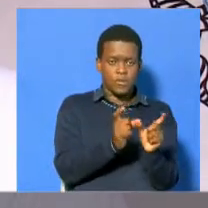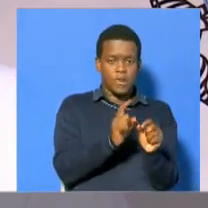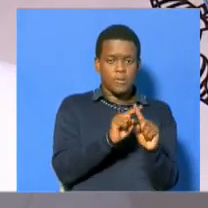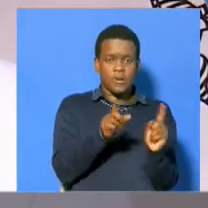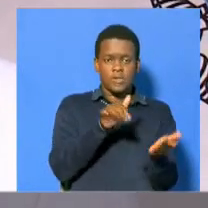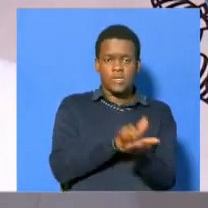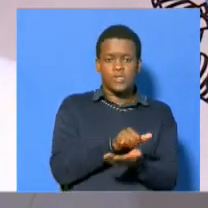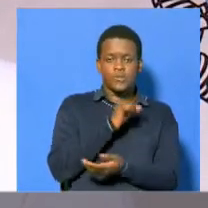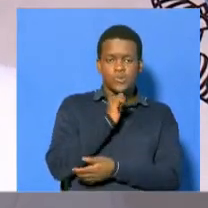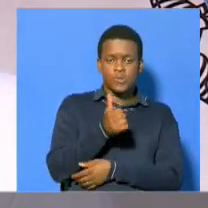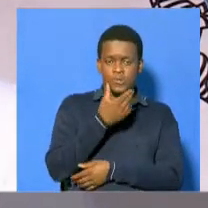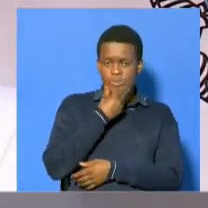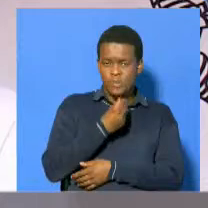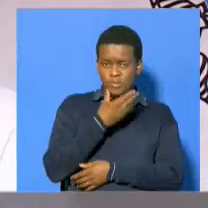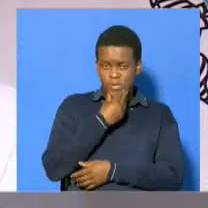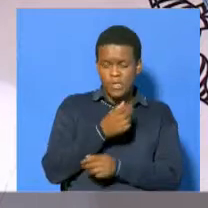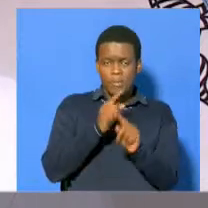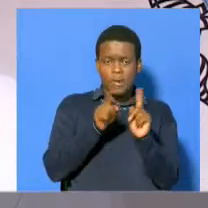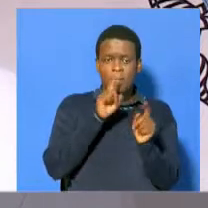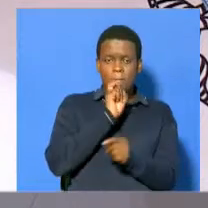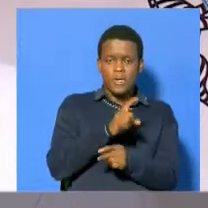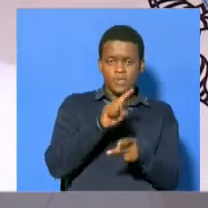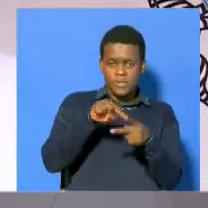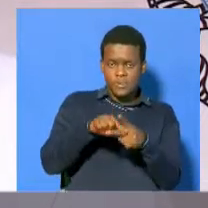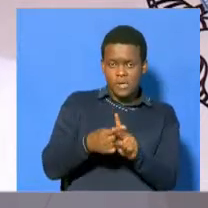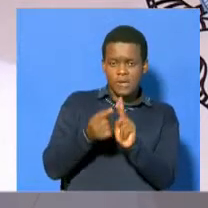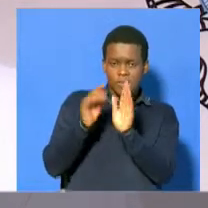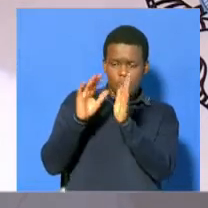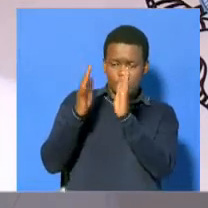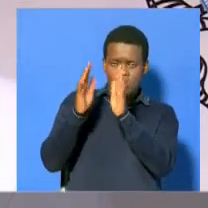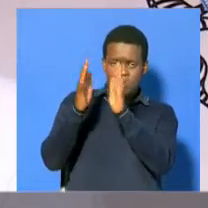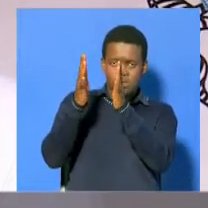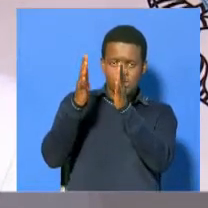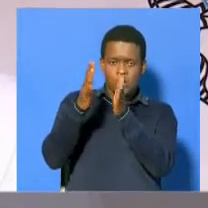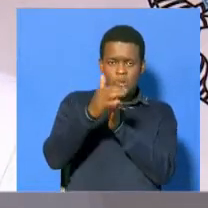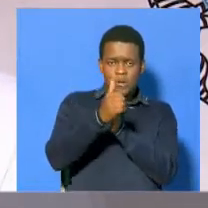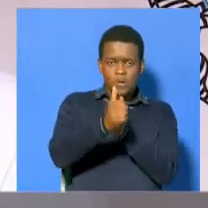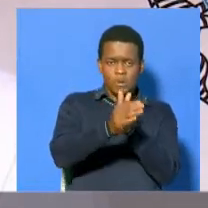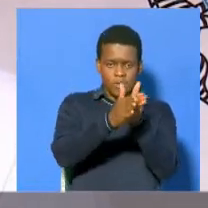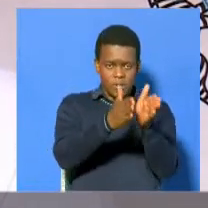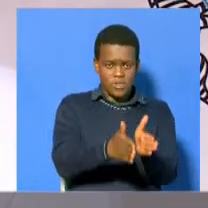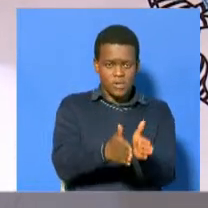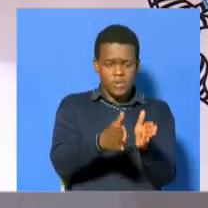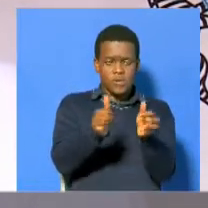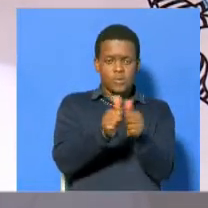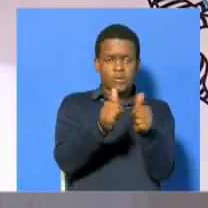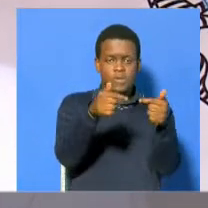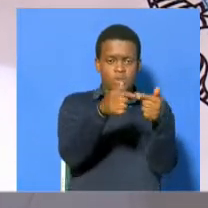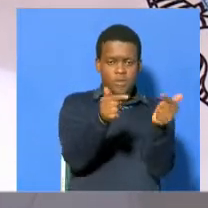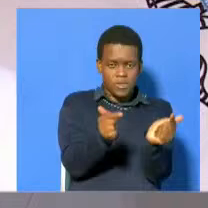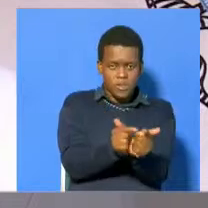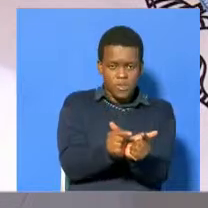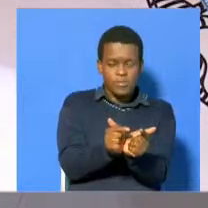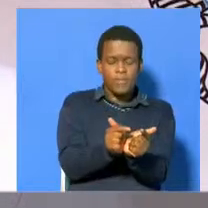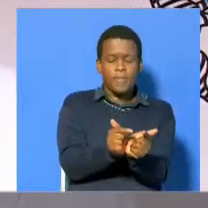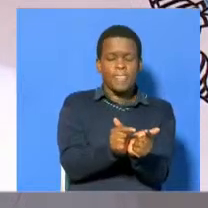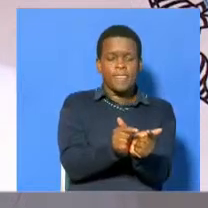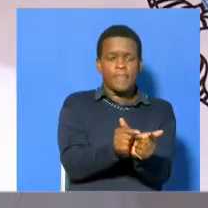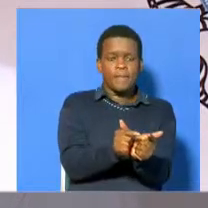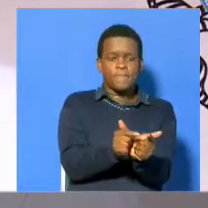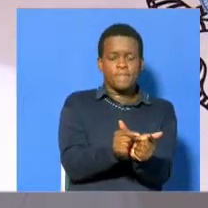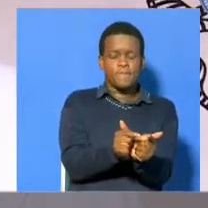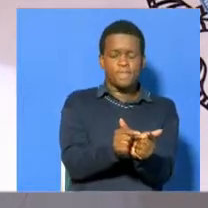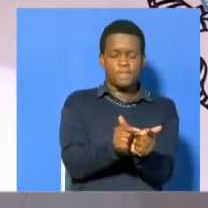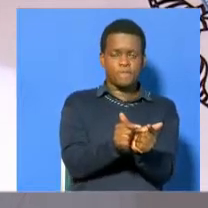So we must start by congratulating the president and his team for you